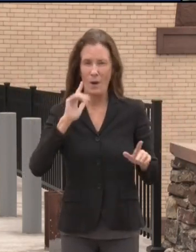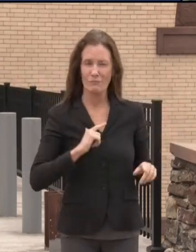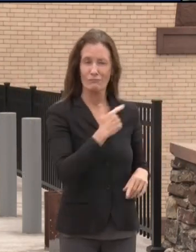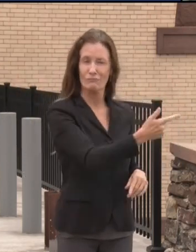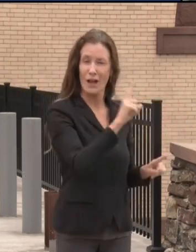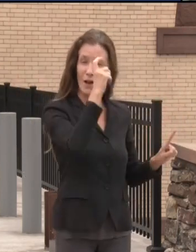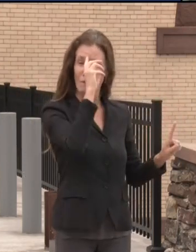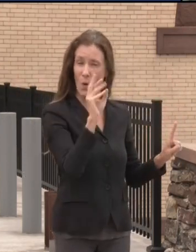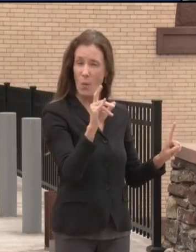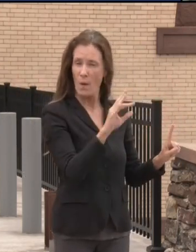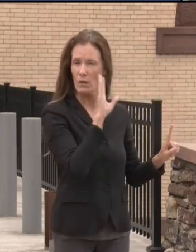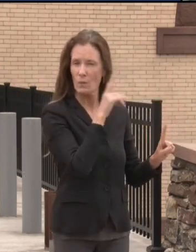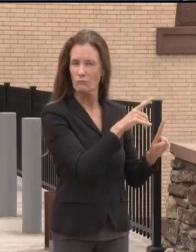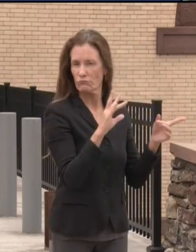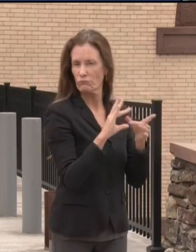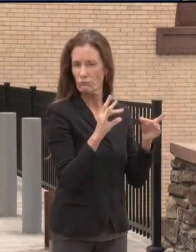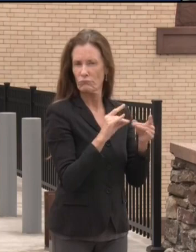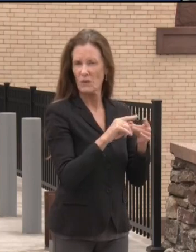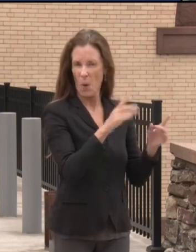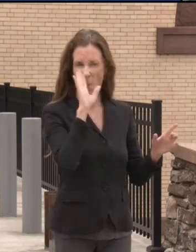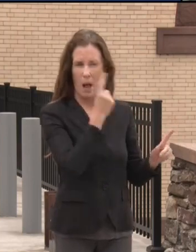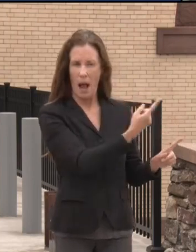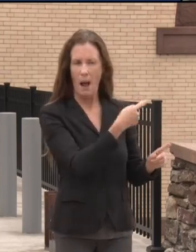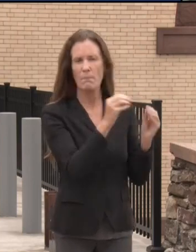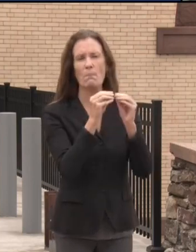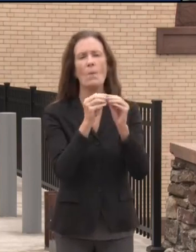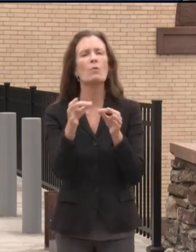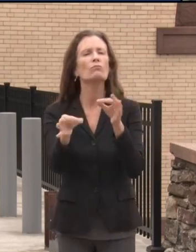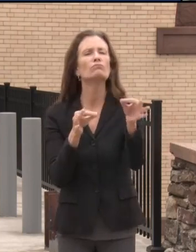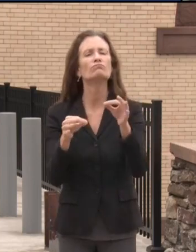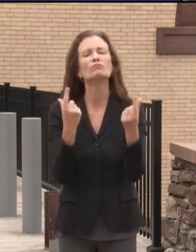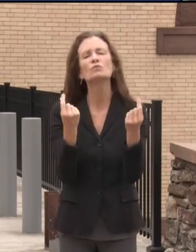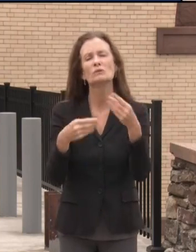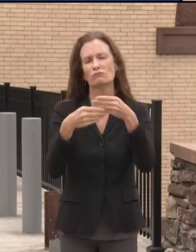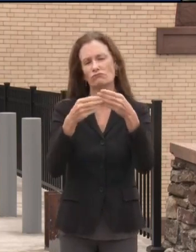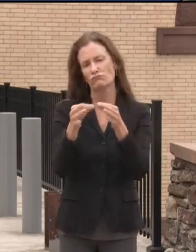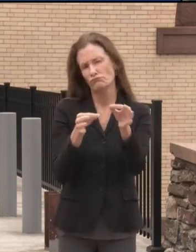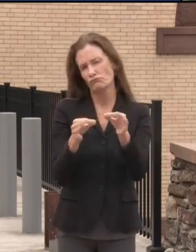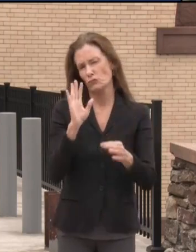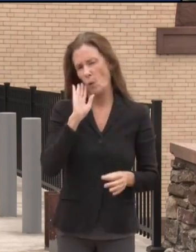about what he's doing here in the state of Pennsylvania. Governor?